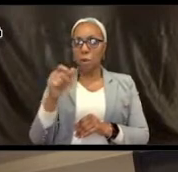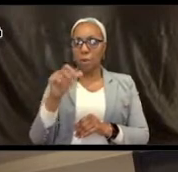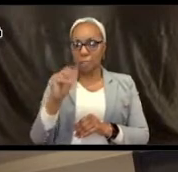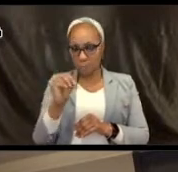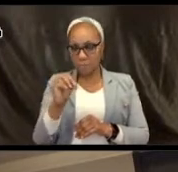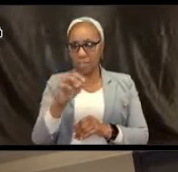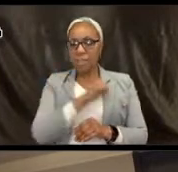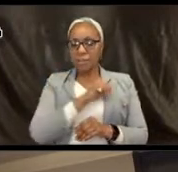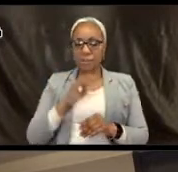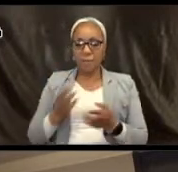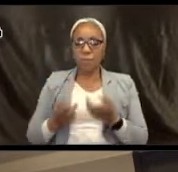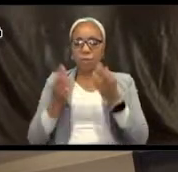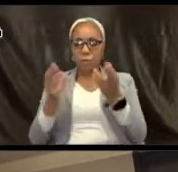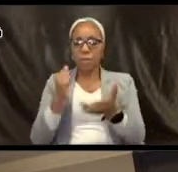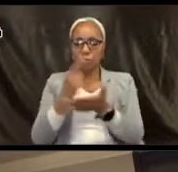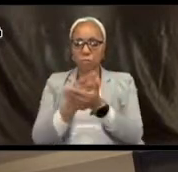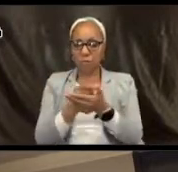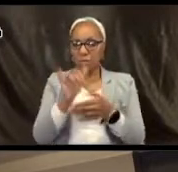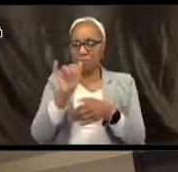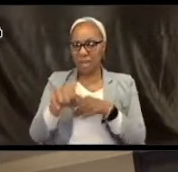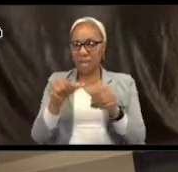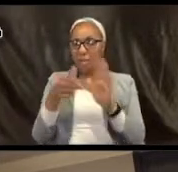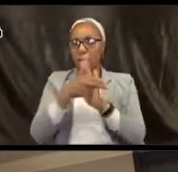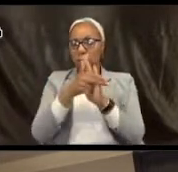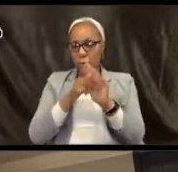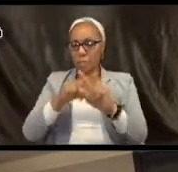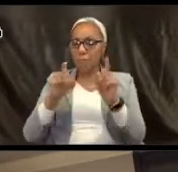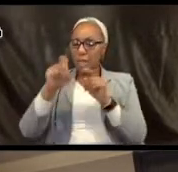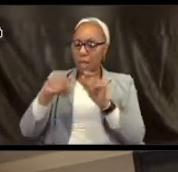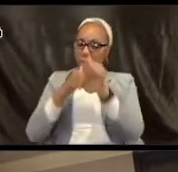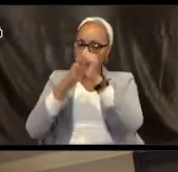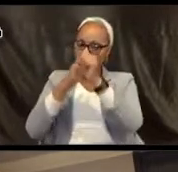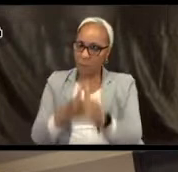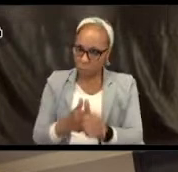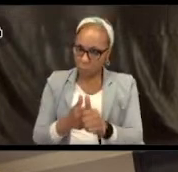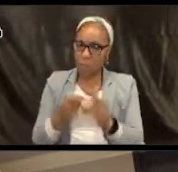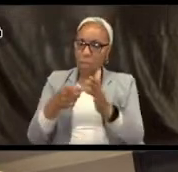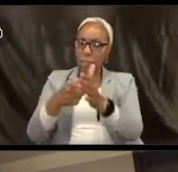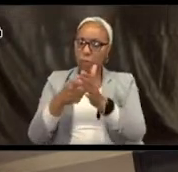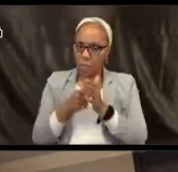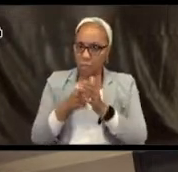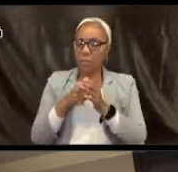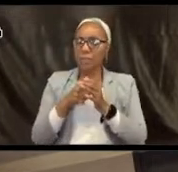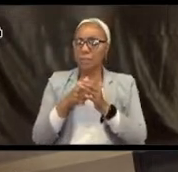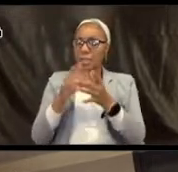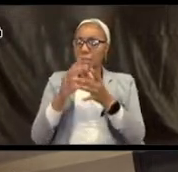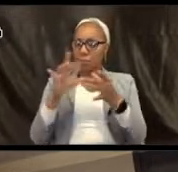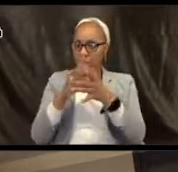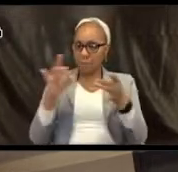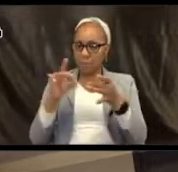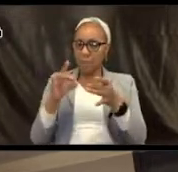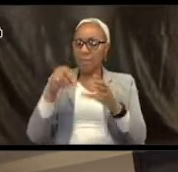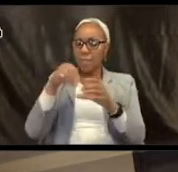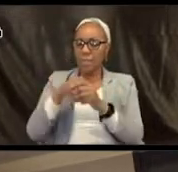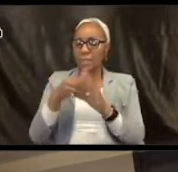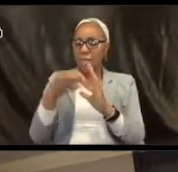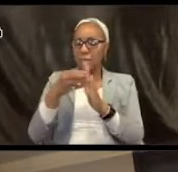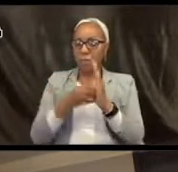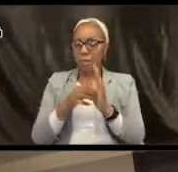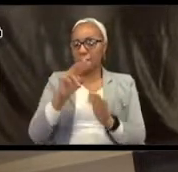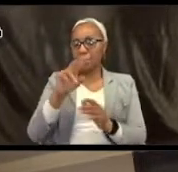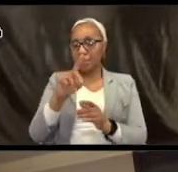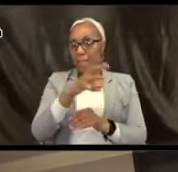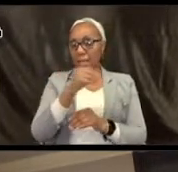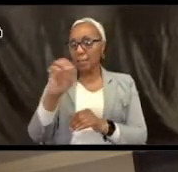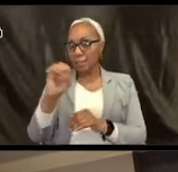of the requested PCD zoning, subject to the compliance with the comments and conditions outlined in paragraph E and the staff analysis of the